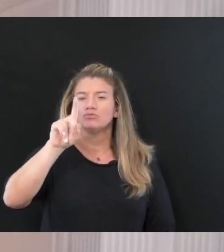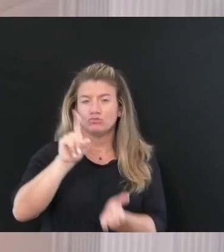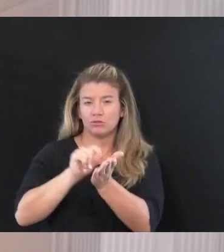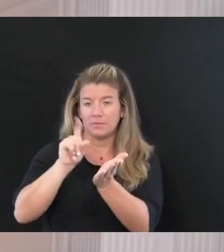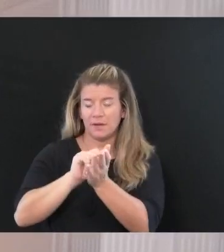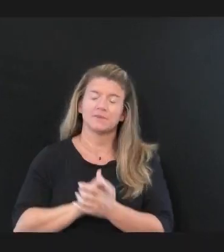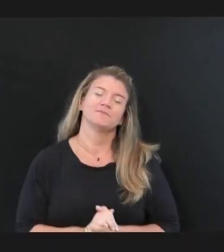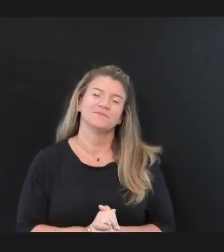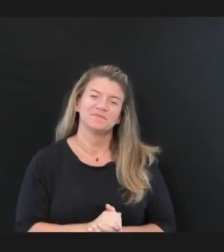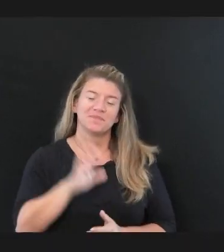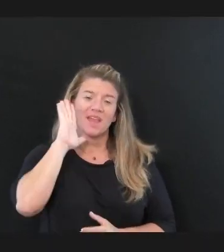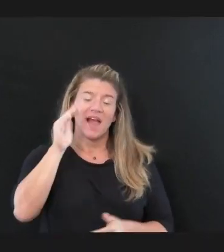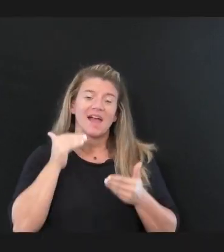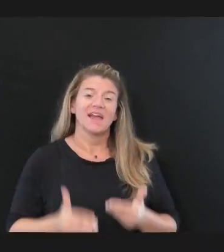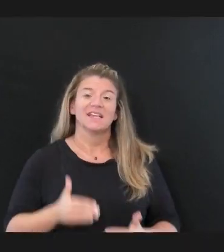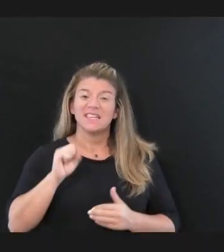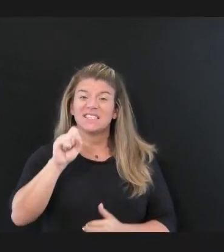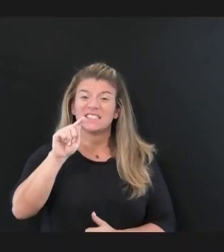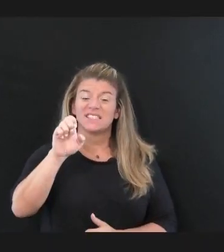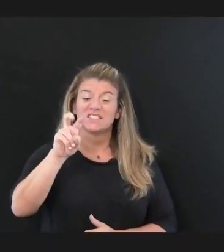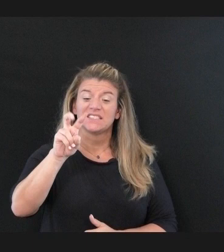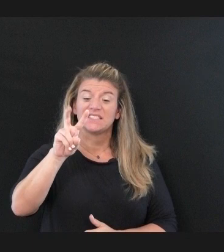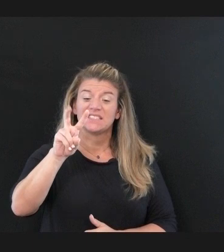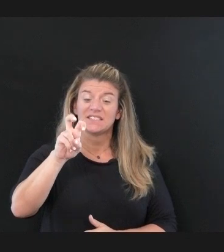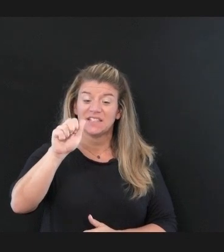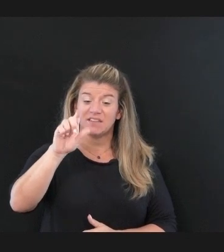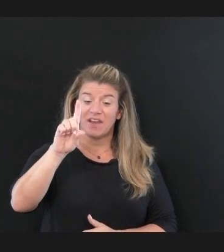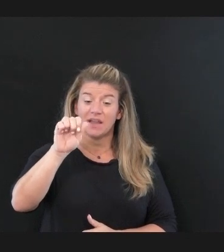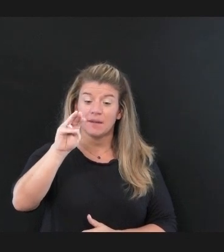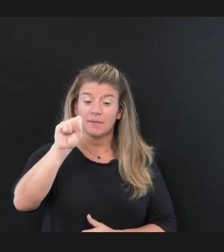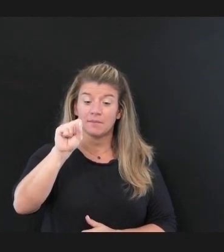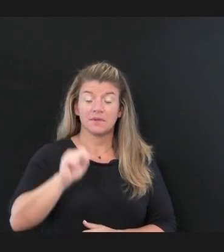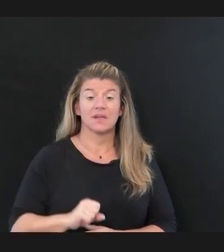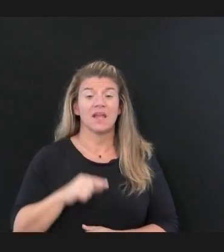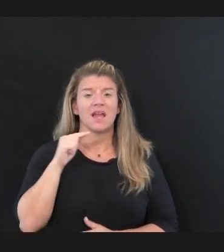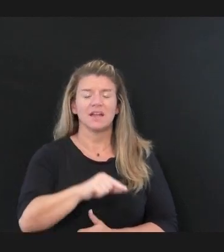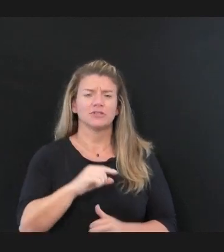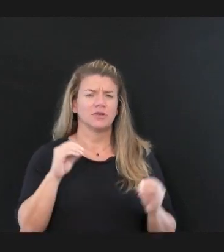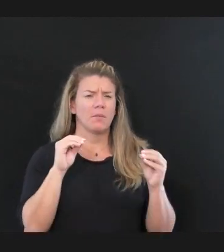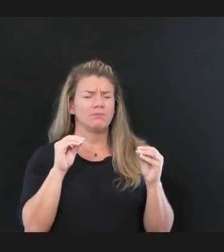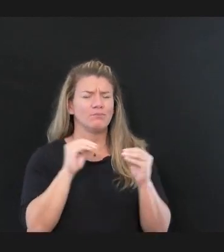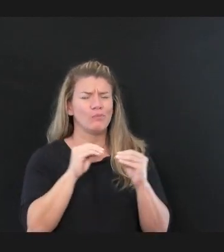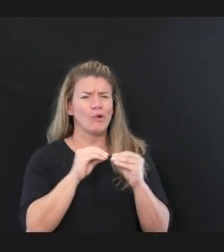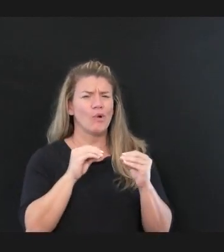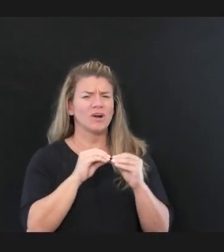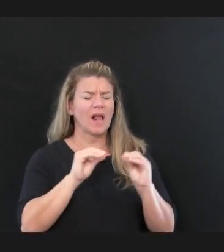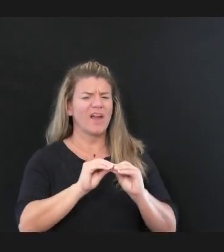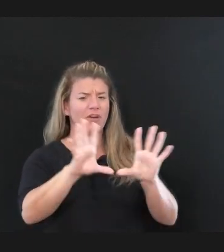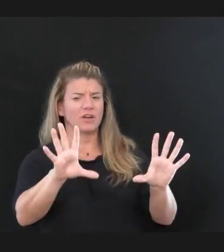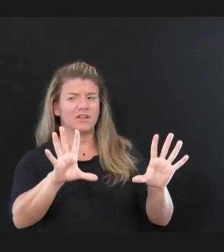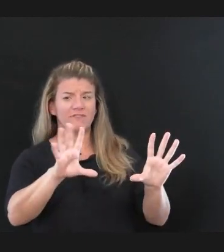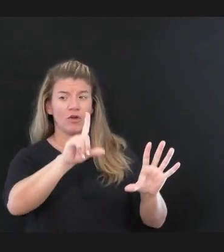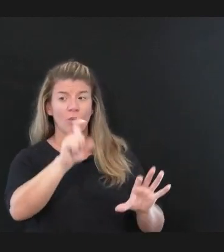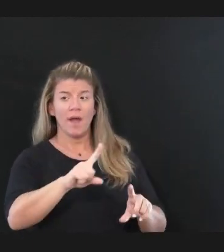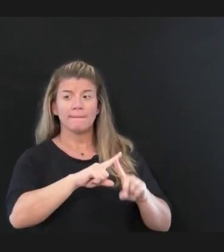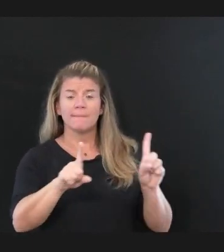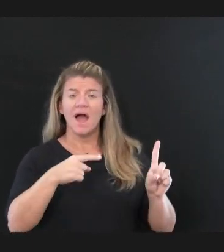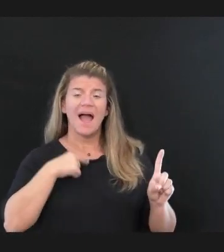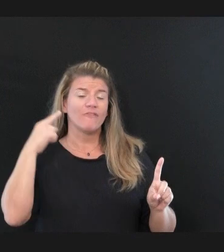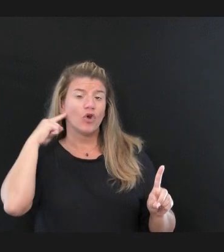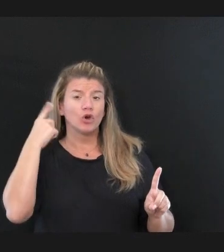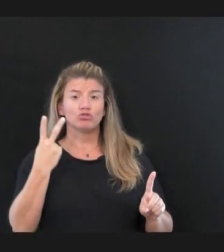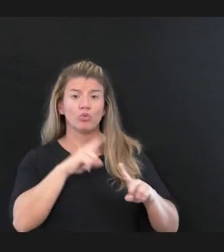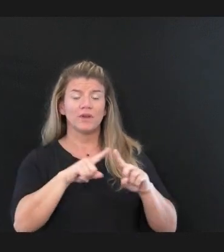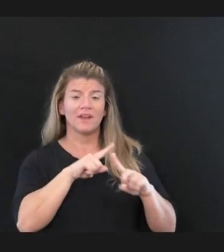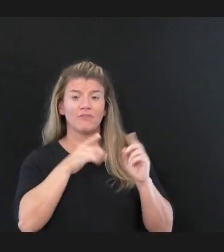Yeah, this is Steve Adams of Ogden Newspapers. This is more of a clarification question, but I've heard it said both ways, talking